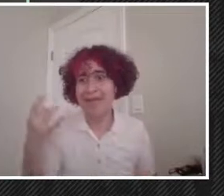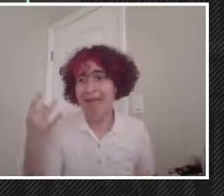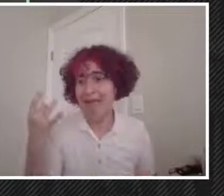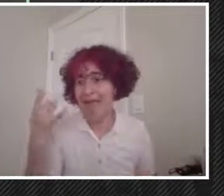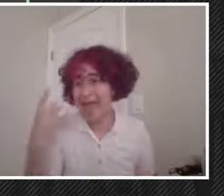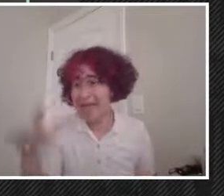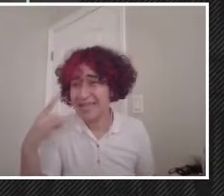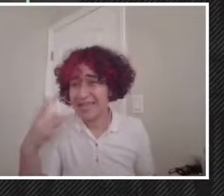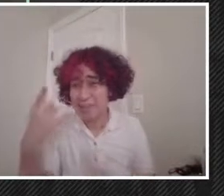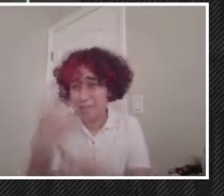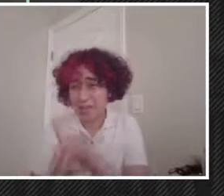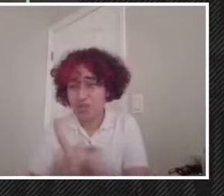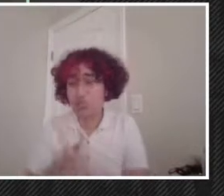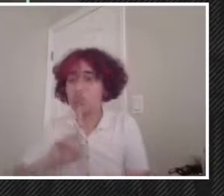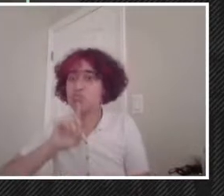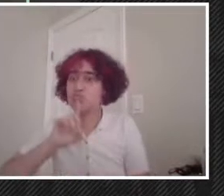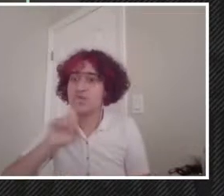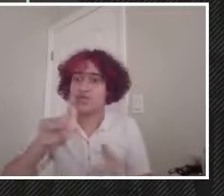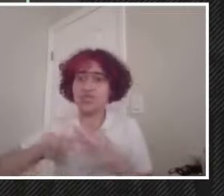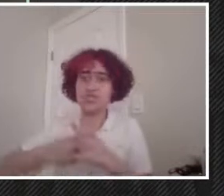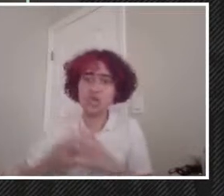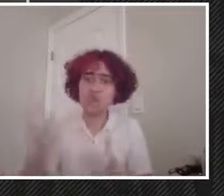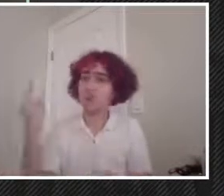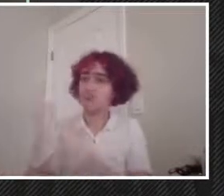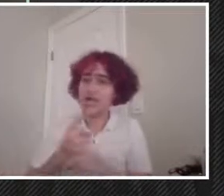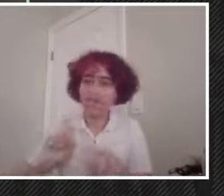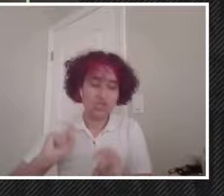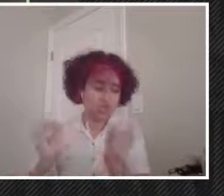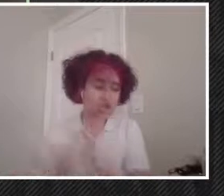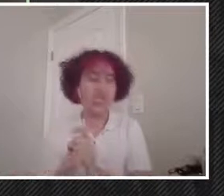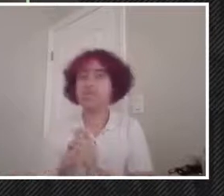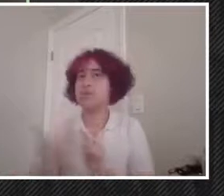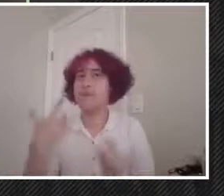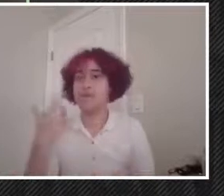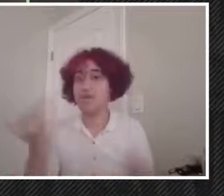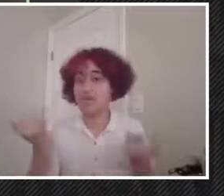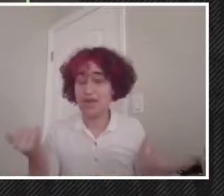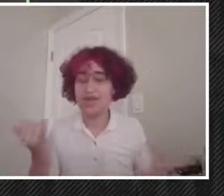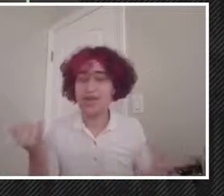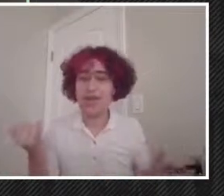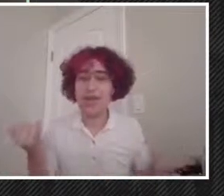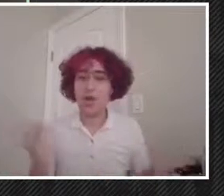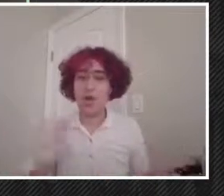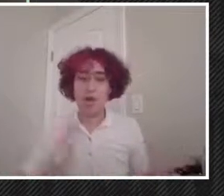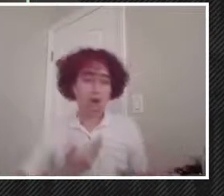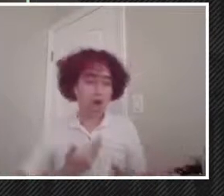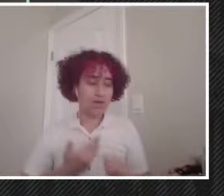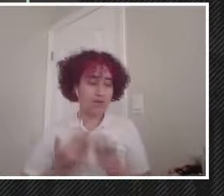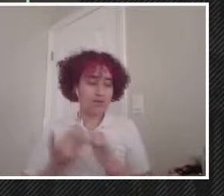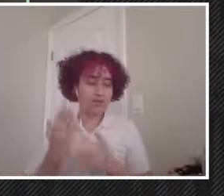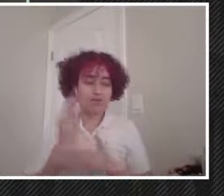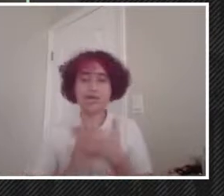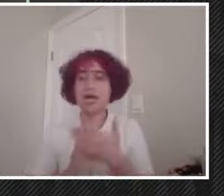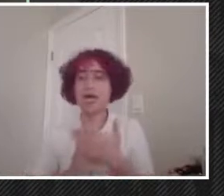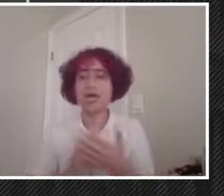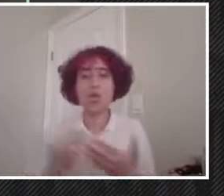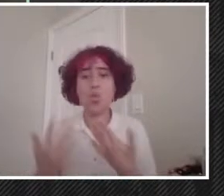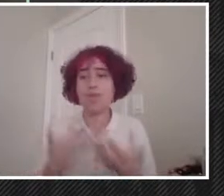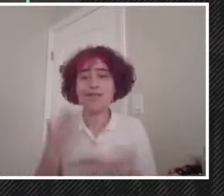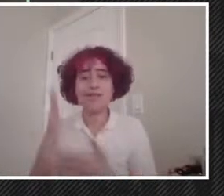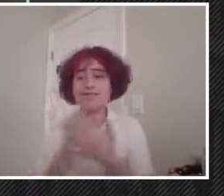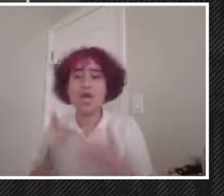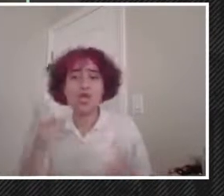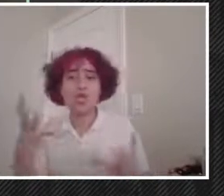some real substantial changes, because right now our side, and I guess whatever side you want to, you know, consider, the more